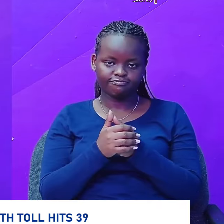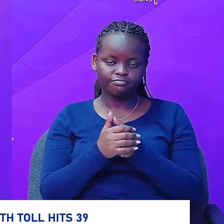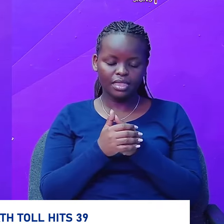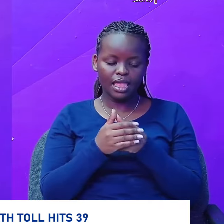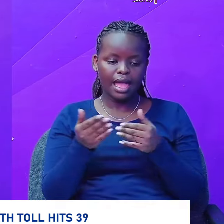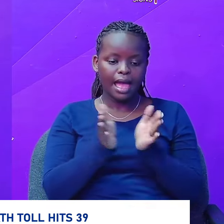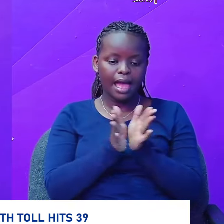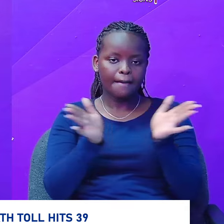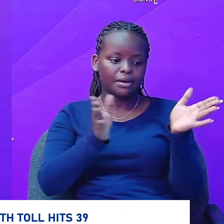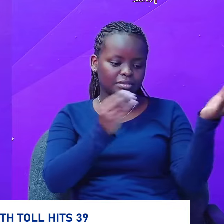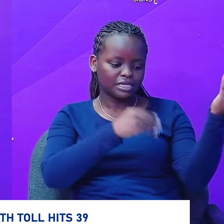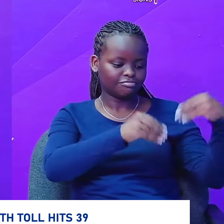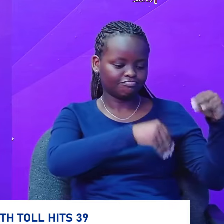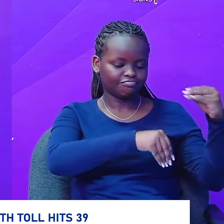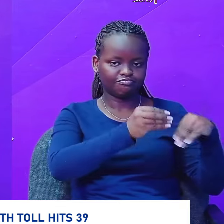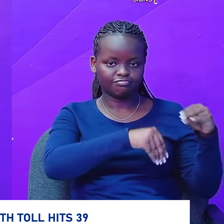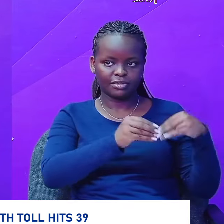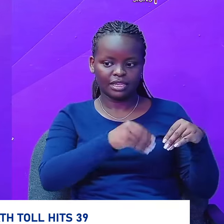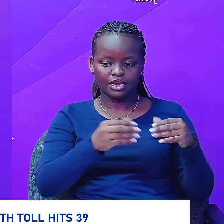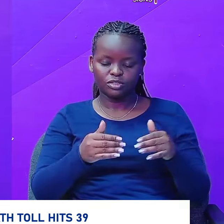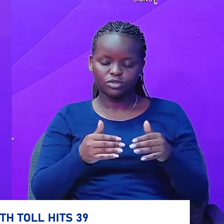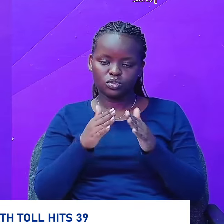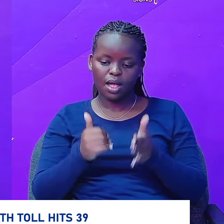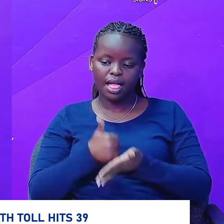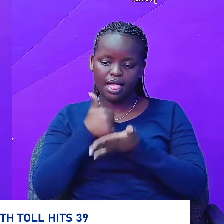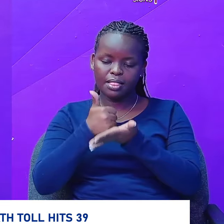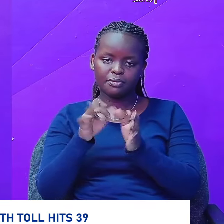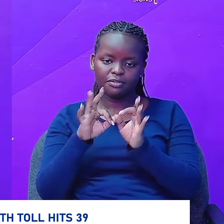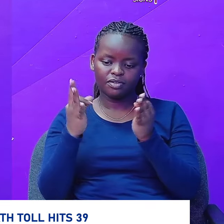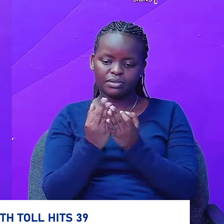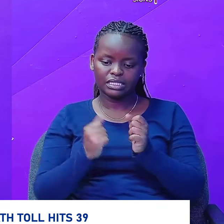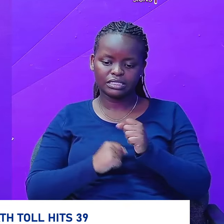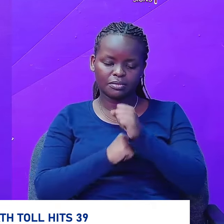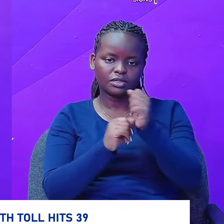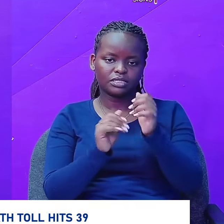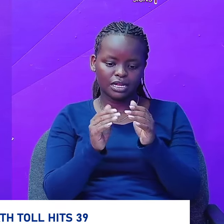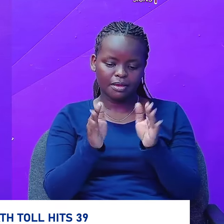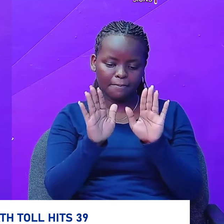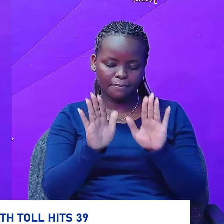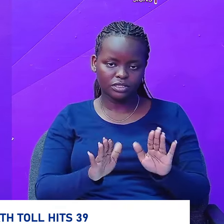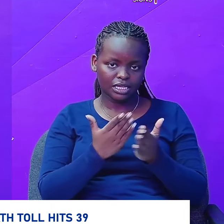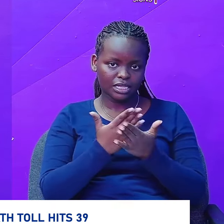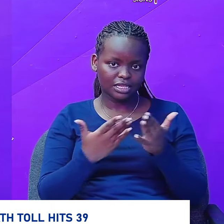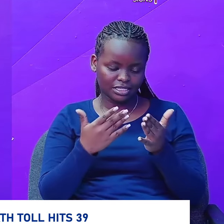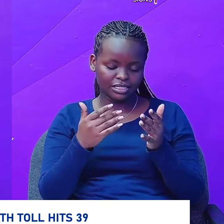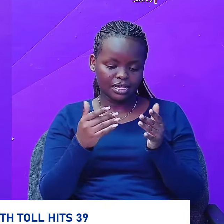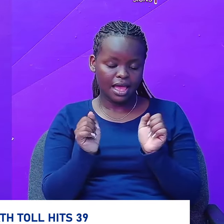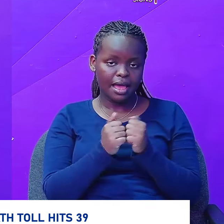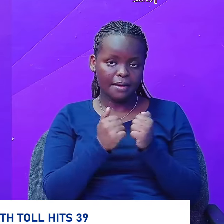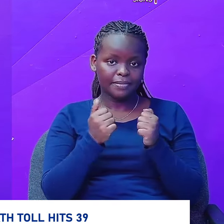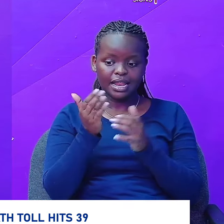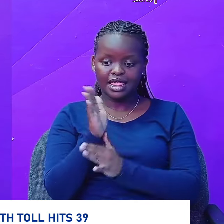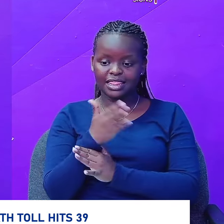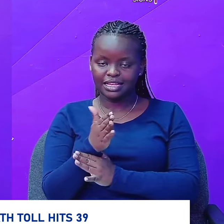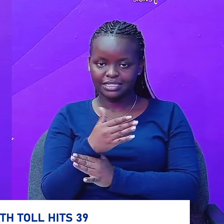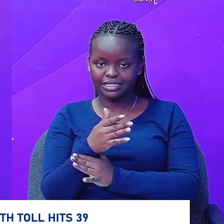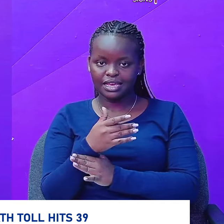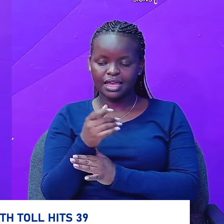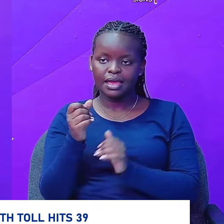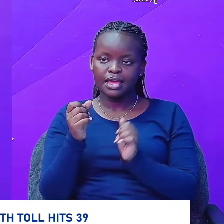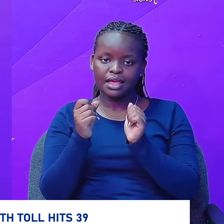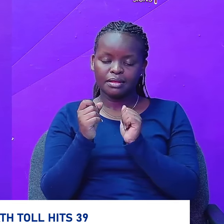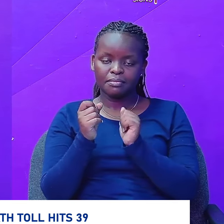fundraiser to support the victims' resettlement, family support, and other essential needs is scheduled to take place on Thursday, November